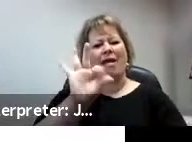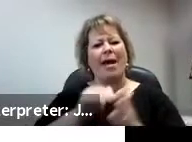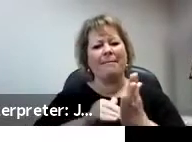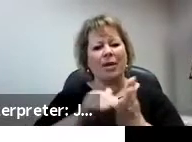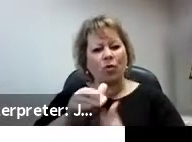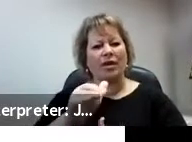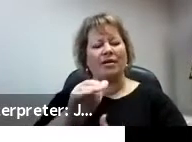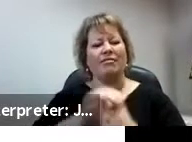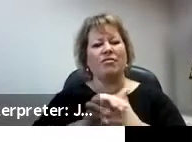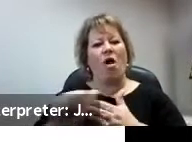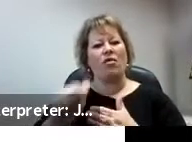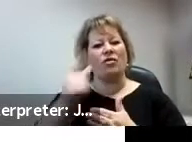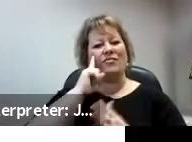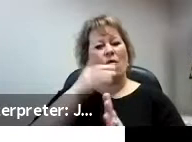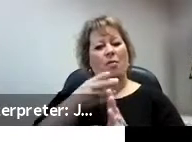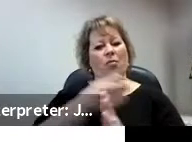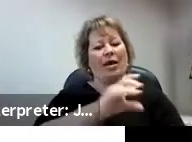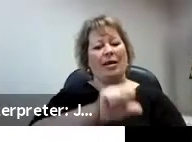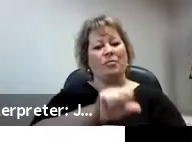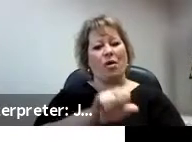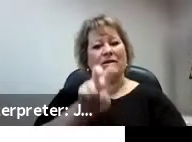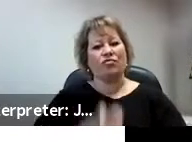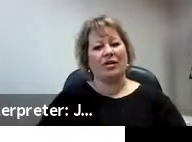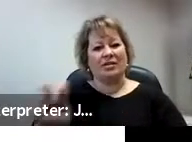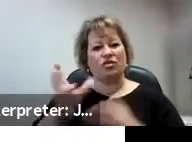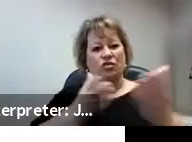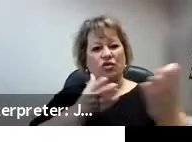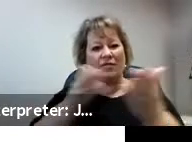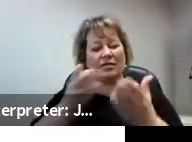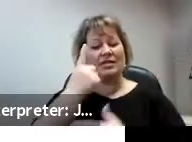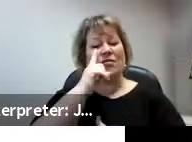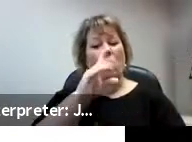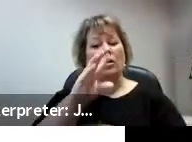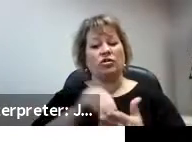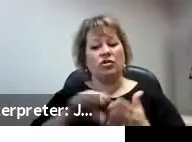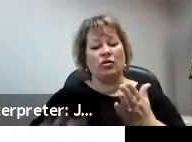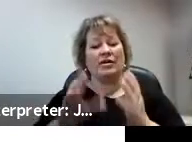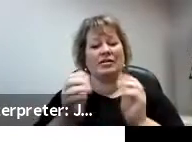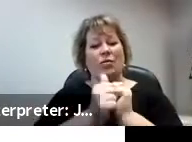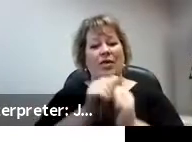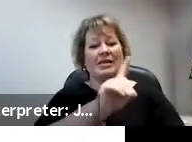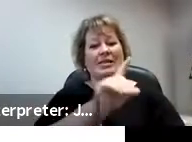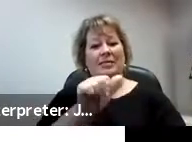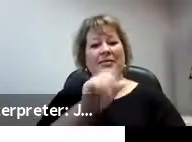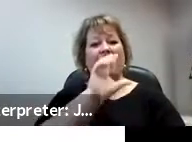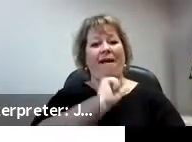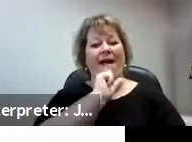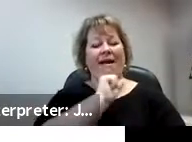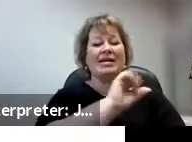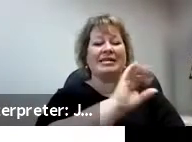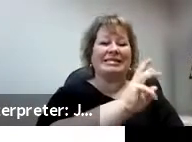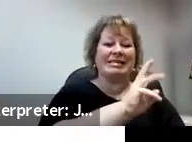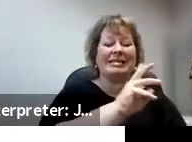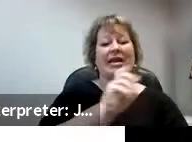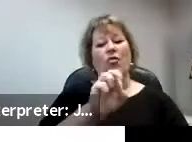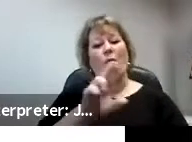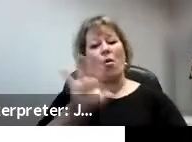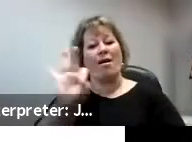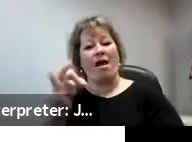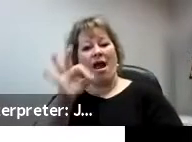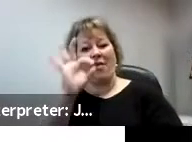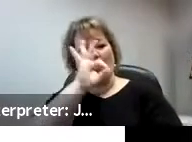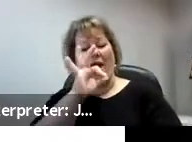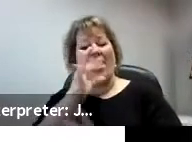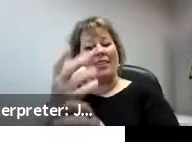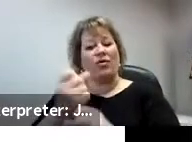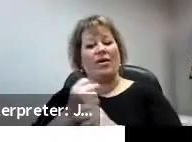of pre-employment transition services to students with disabilities who are age 16 or ninth grade, are receiving services under